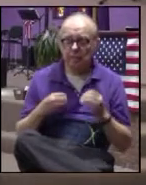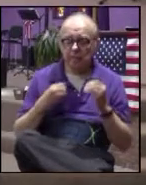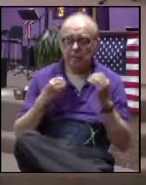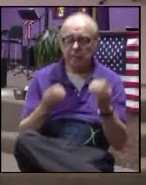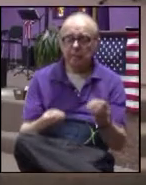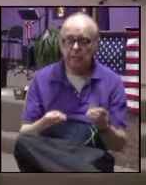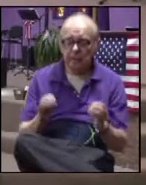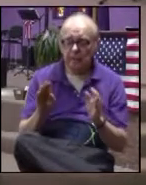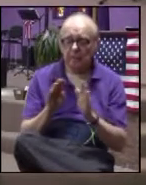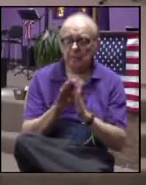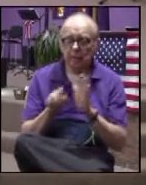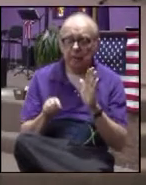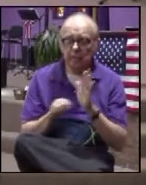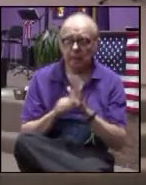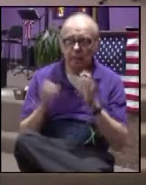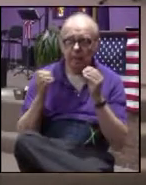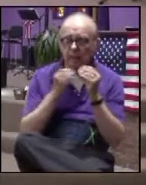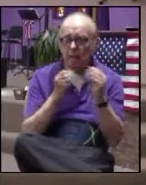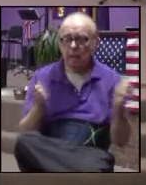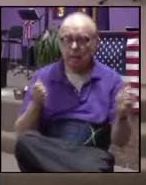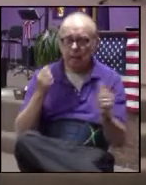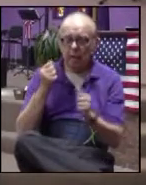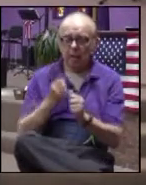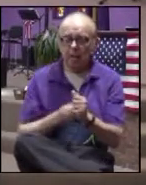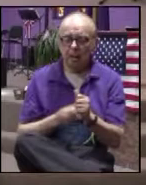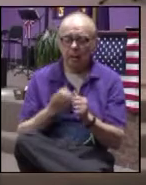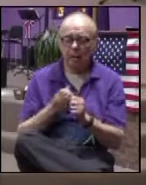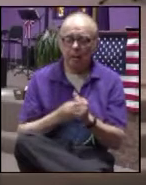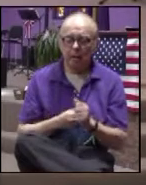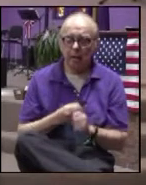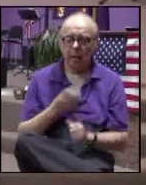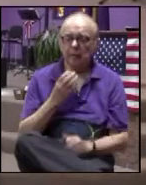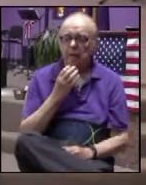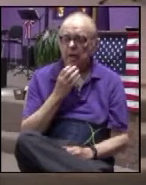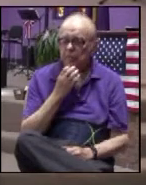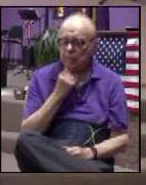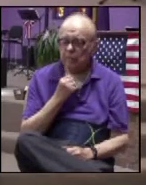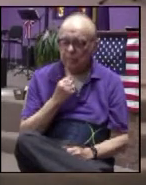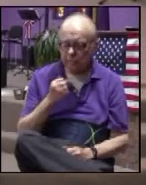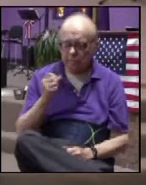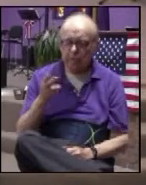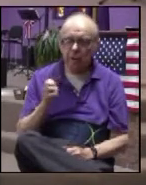background. Every Hebrew boy